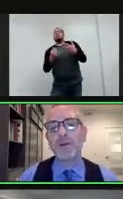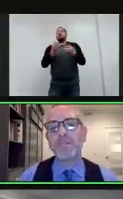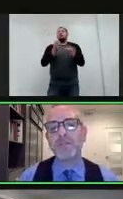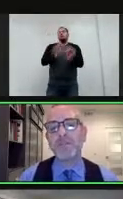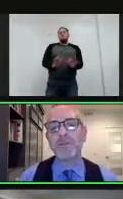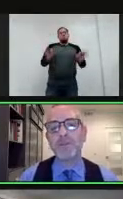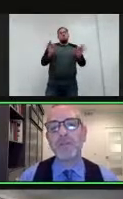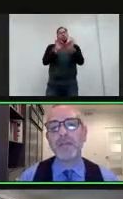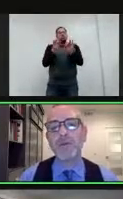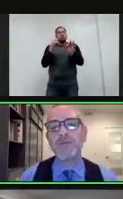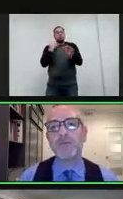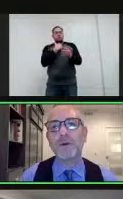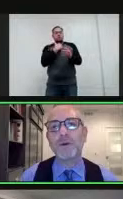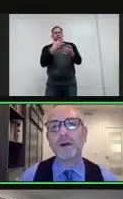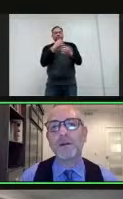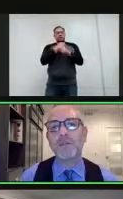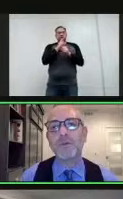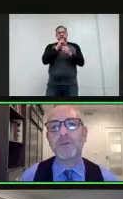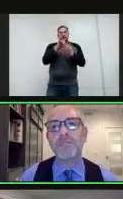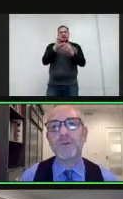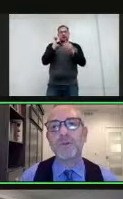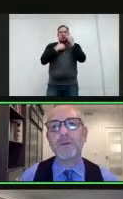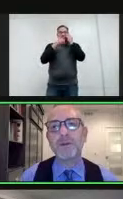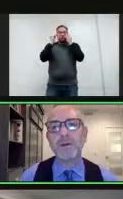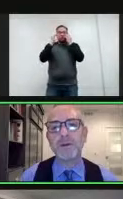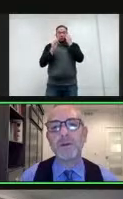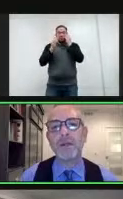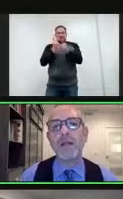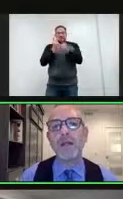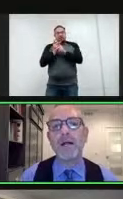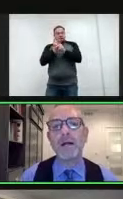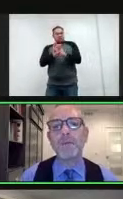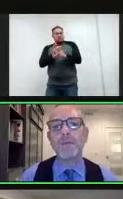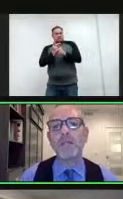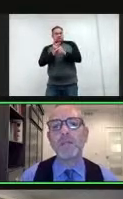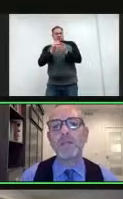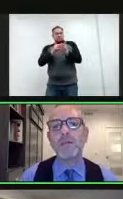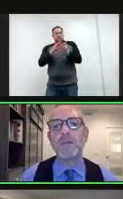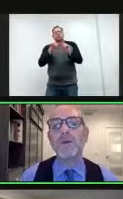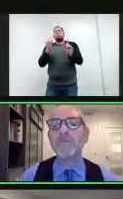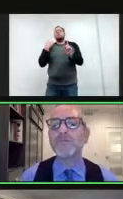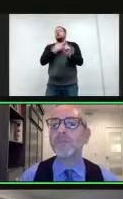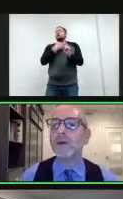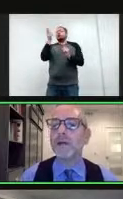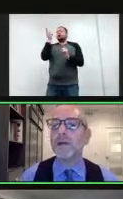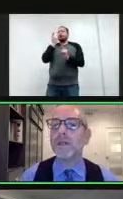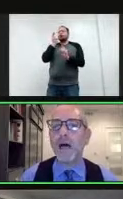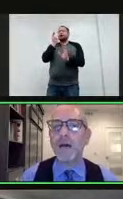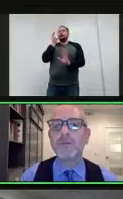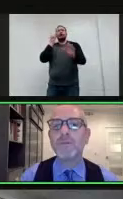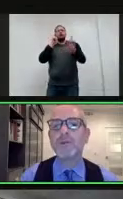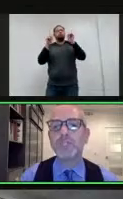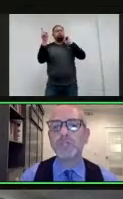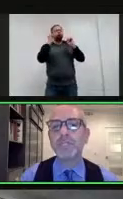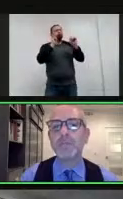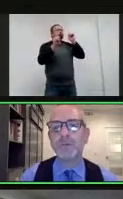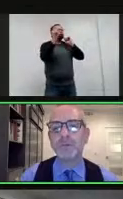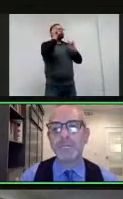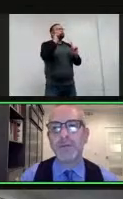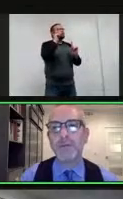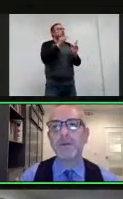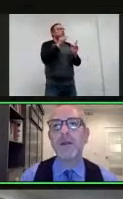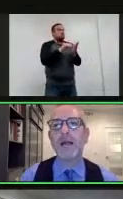sure that our teachers are looking out for our students, but we heard we heard from a lot from our students